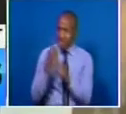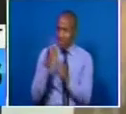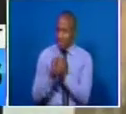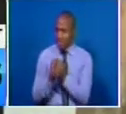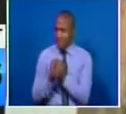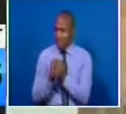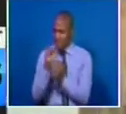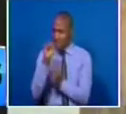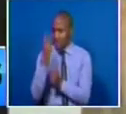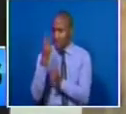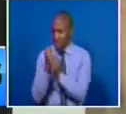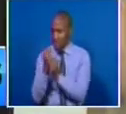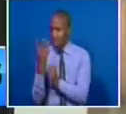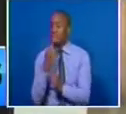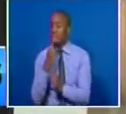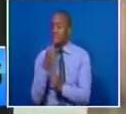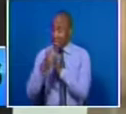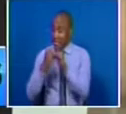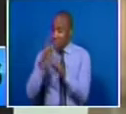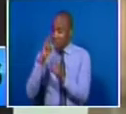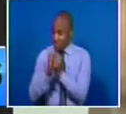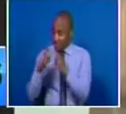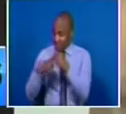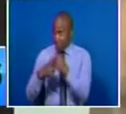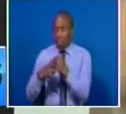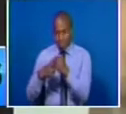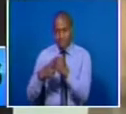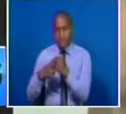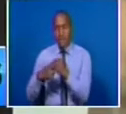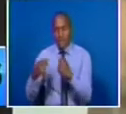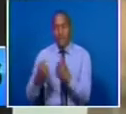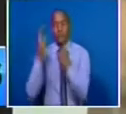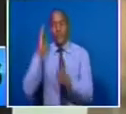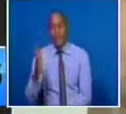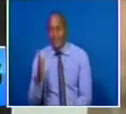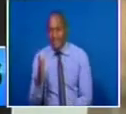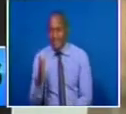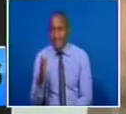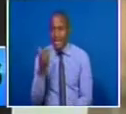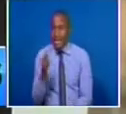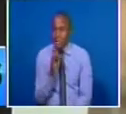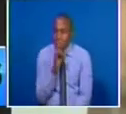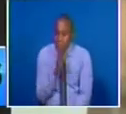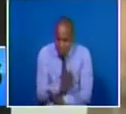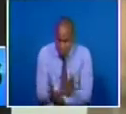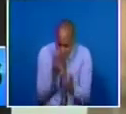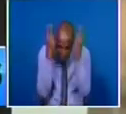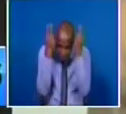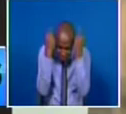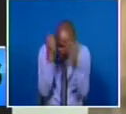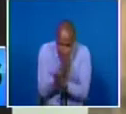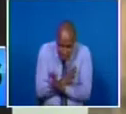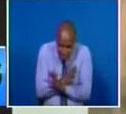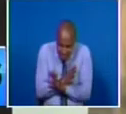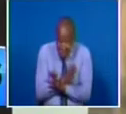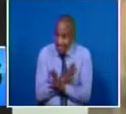2014, come 2017, this is what is going to happen. 2017 is here, and the same people who are talking are now quiet and kind of vanishing yes. into the woodwork. And